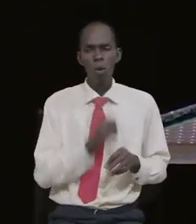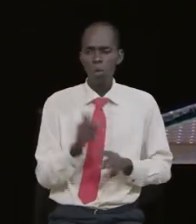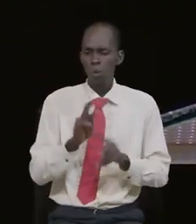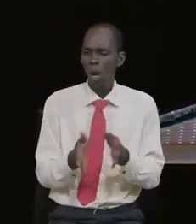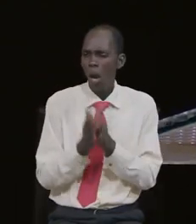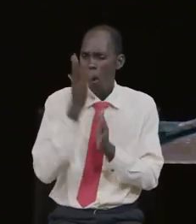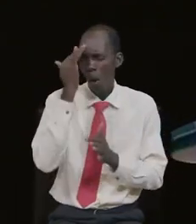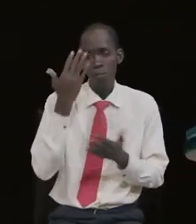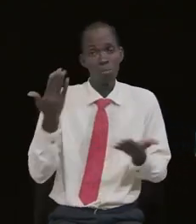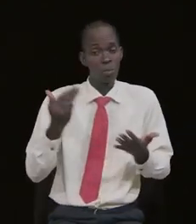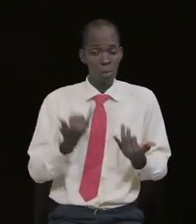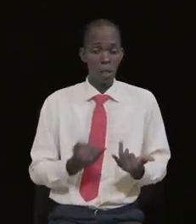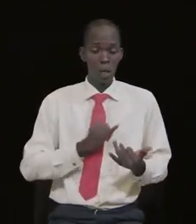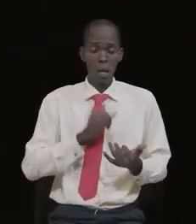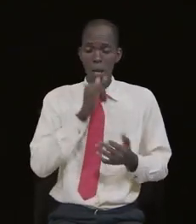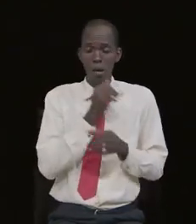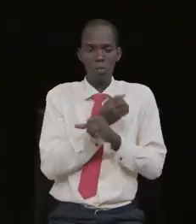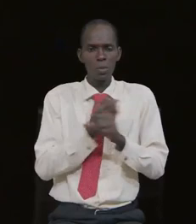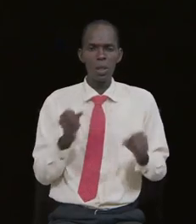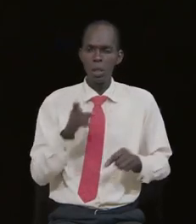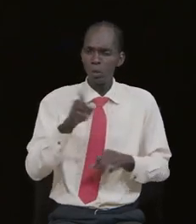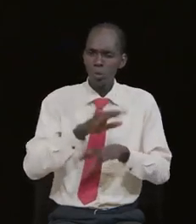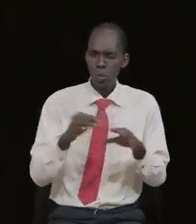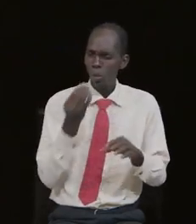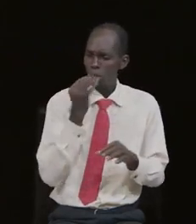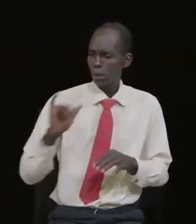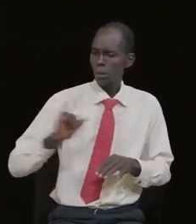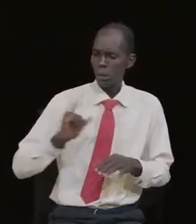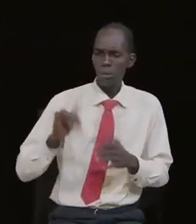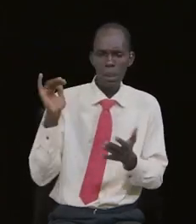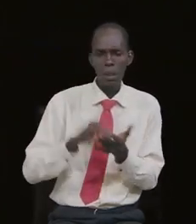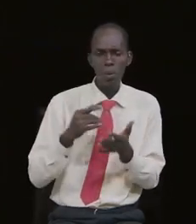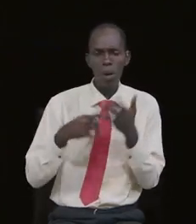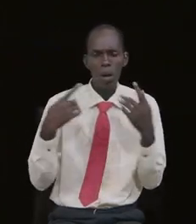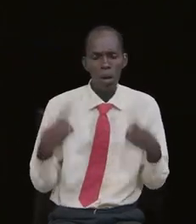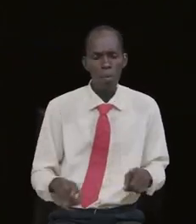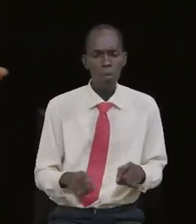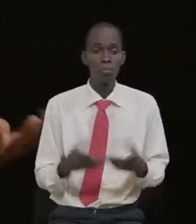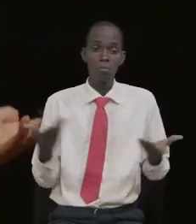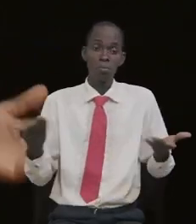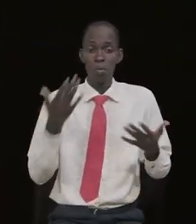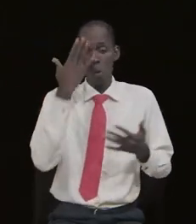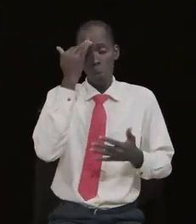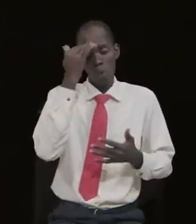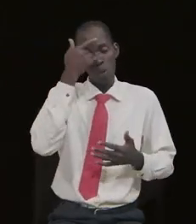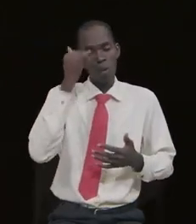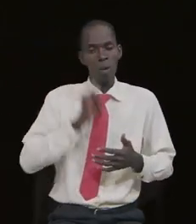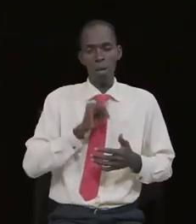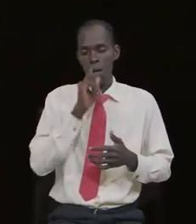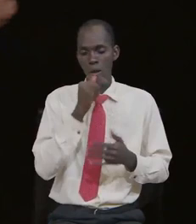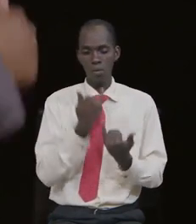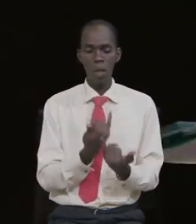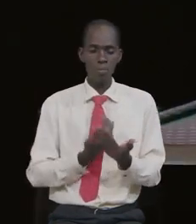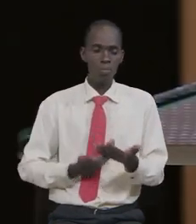You don't eat the same thing and drink their alcohol anymore. But why? I am born again. You